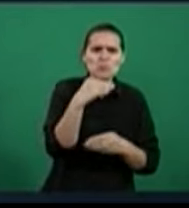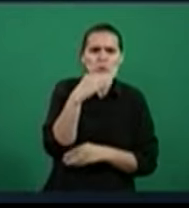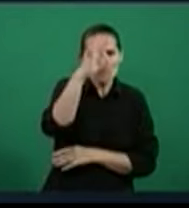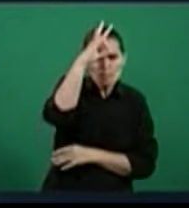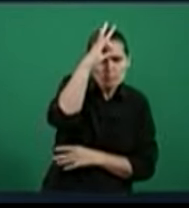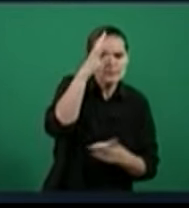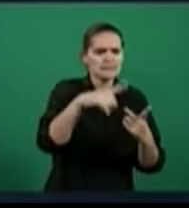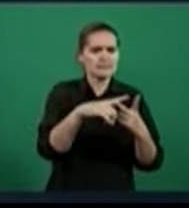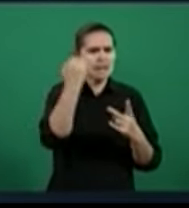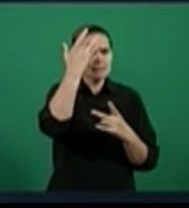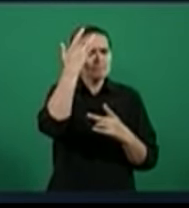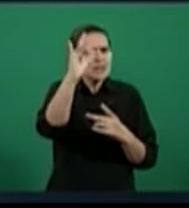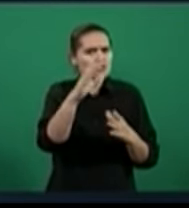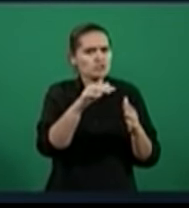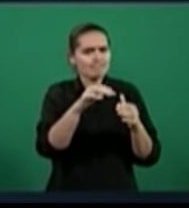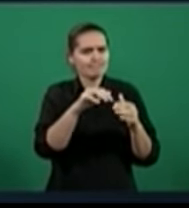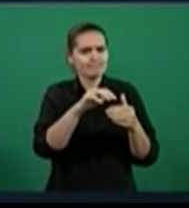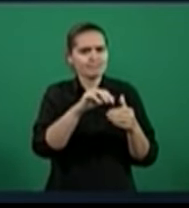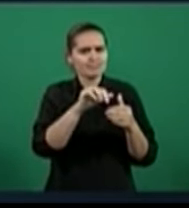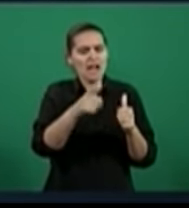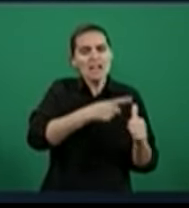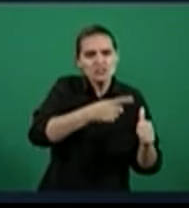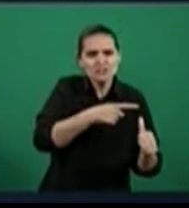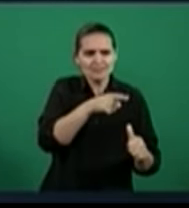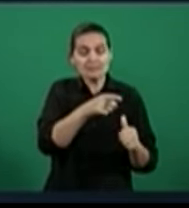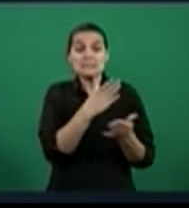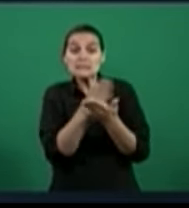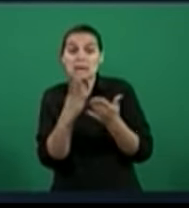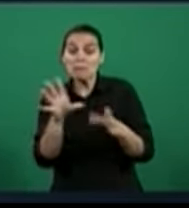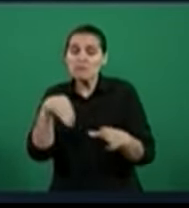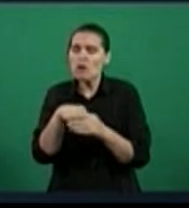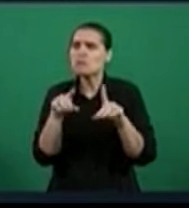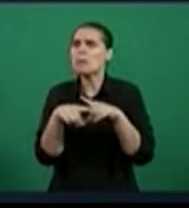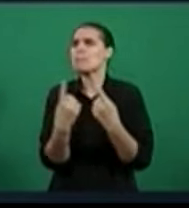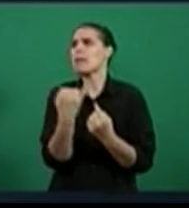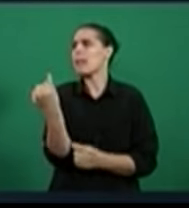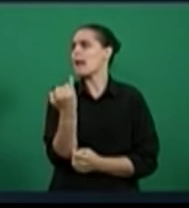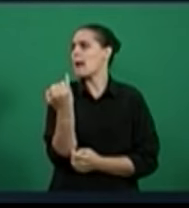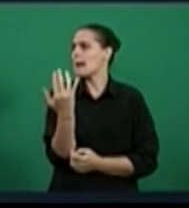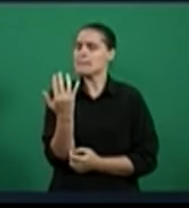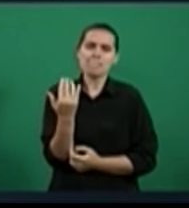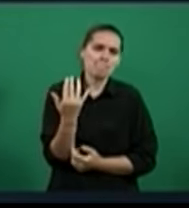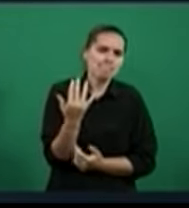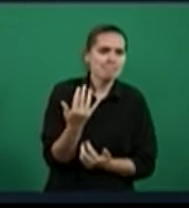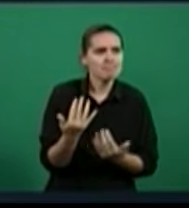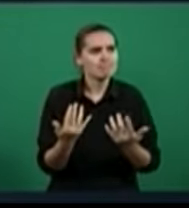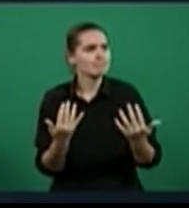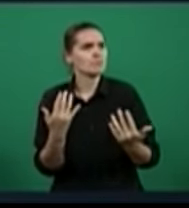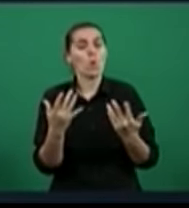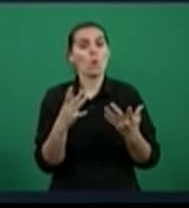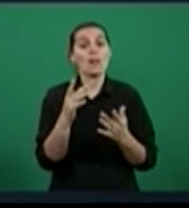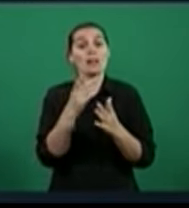intelligence agency involvement. And there are some that involve departments like, or the areas like the